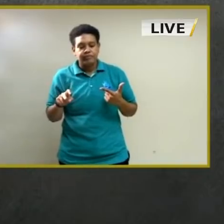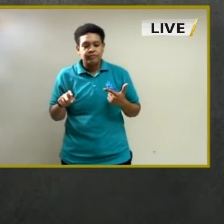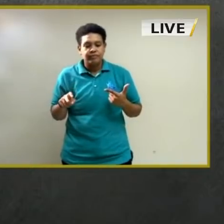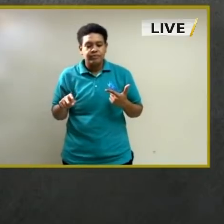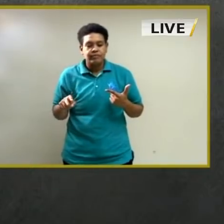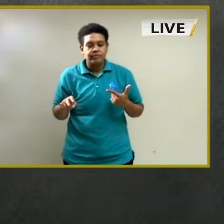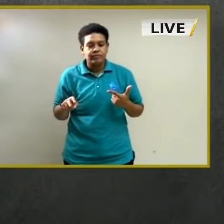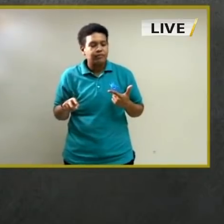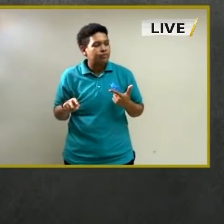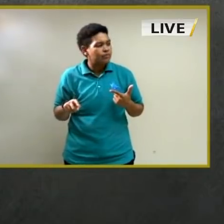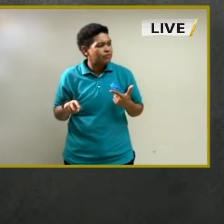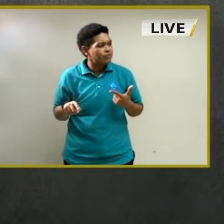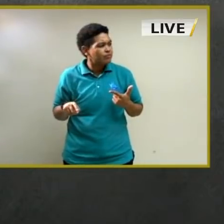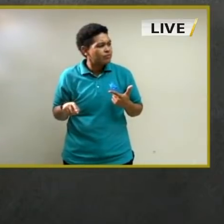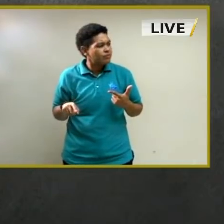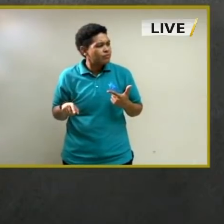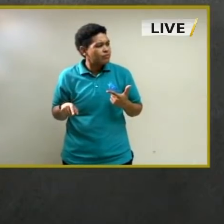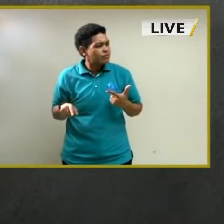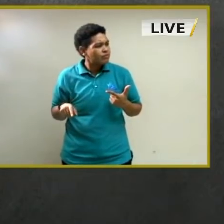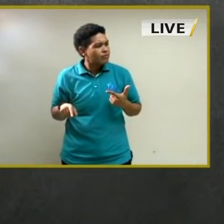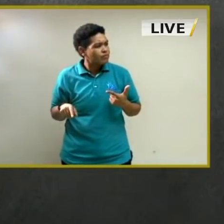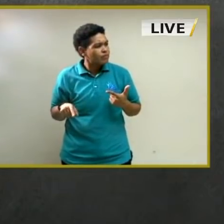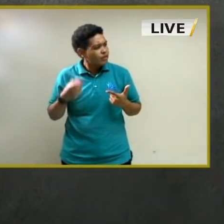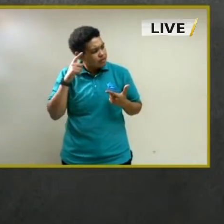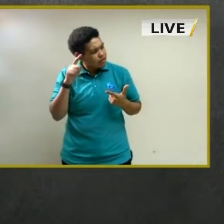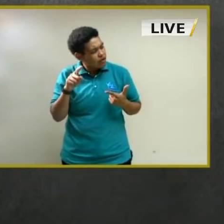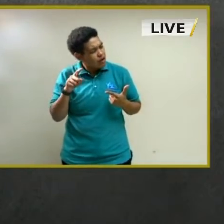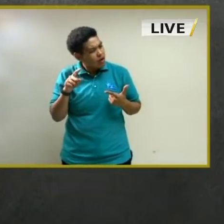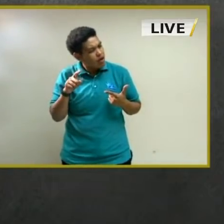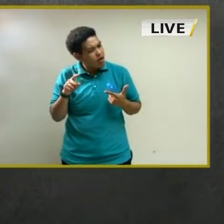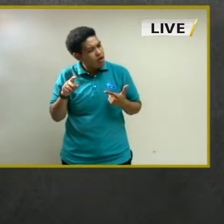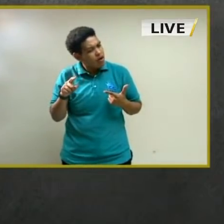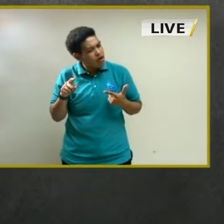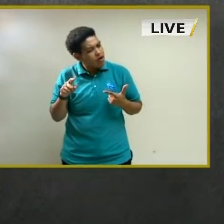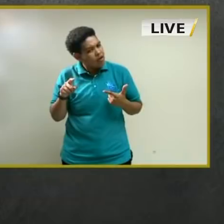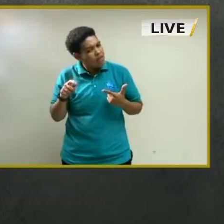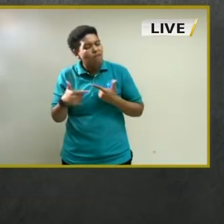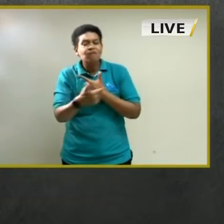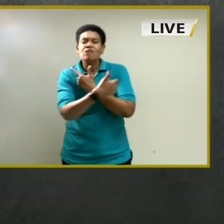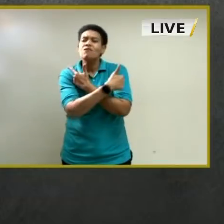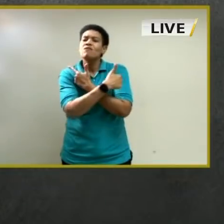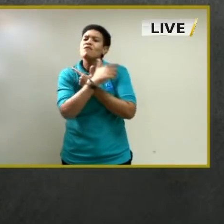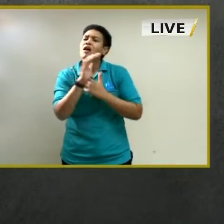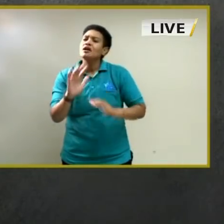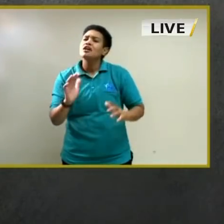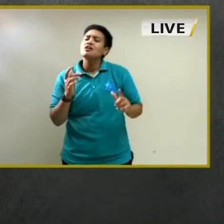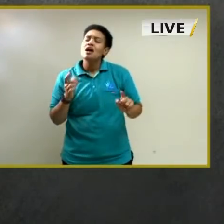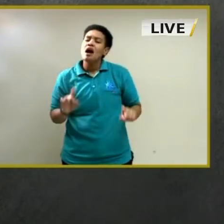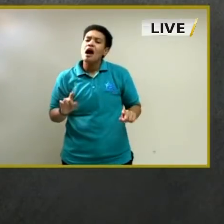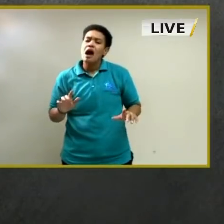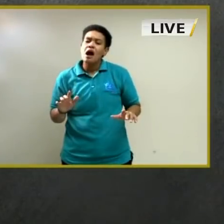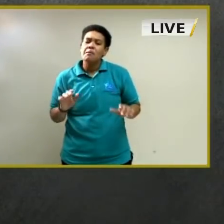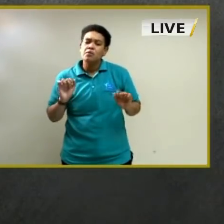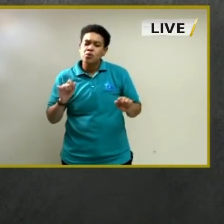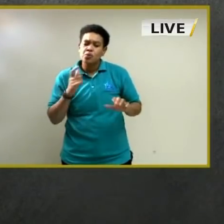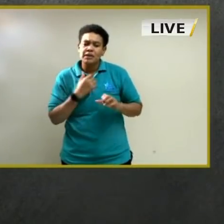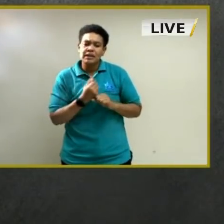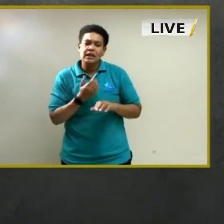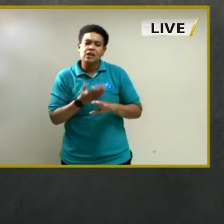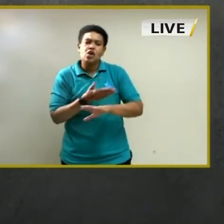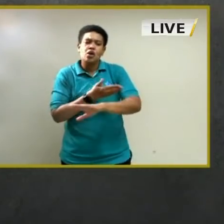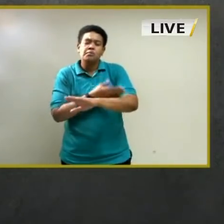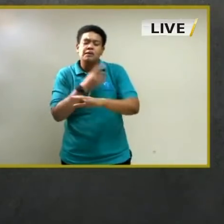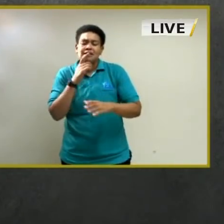Dr. Innes. In terms of the adverse events post-vaccination, could we get an update on number